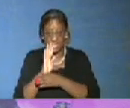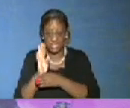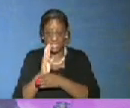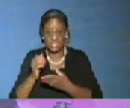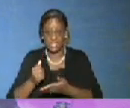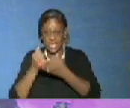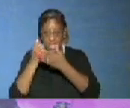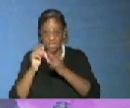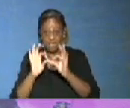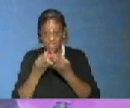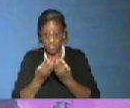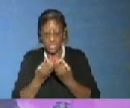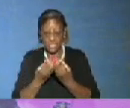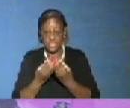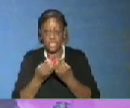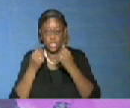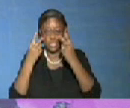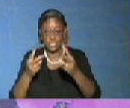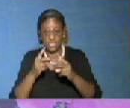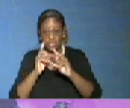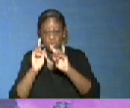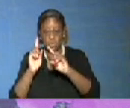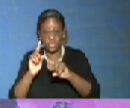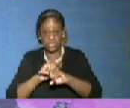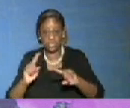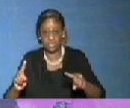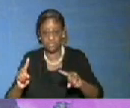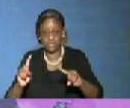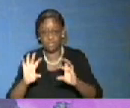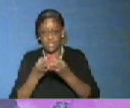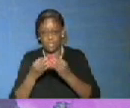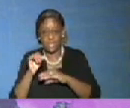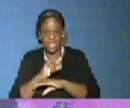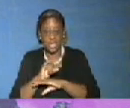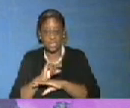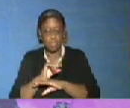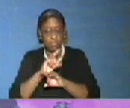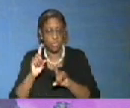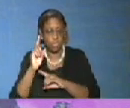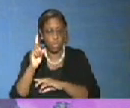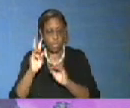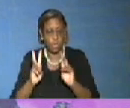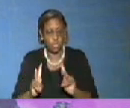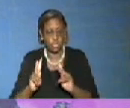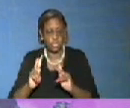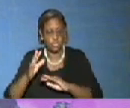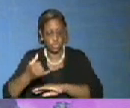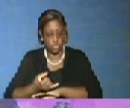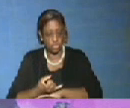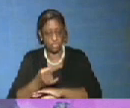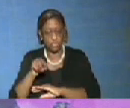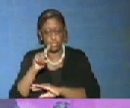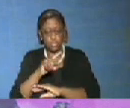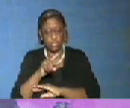customer base. Servicing the many family islands is no easy feat, but one captain we introduce to you tonight